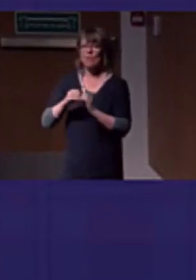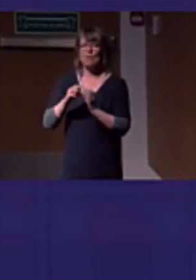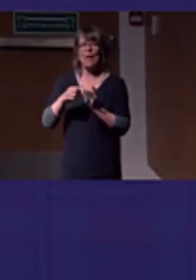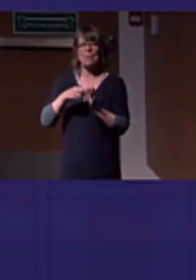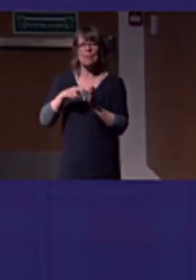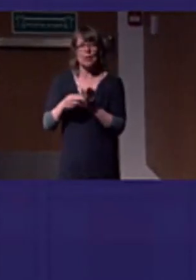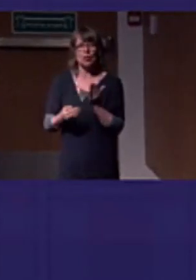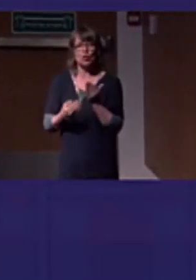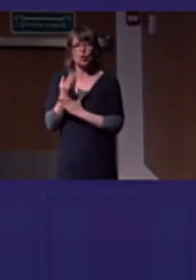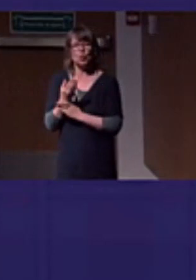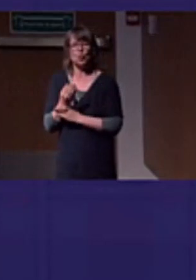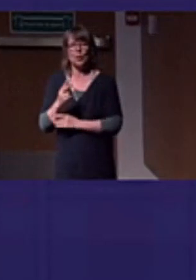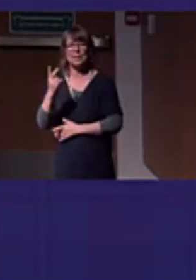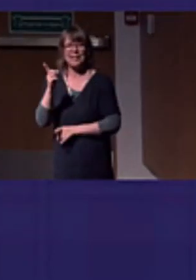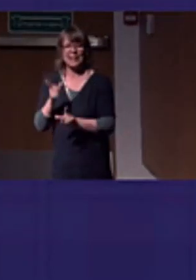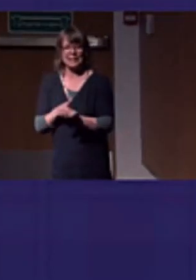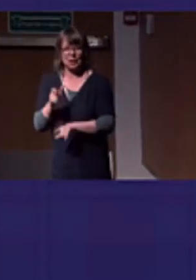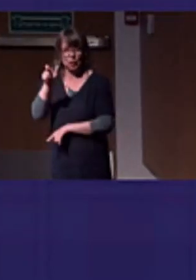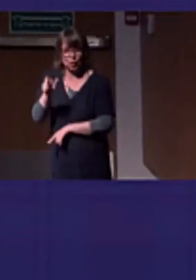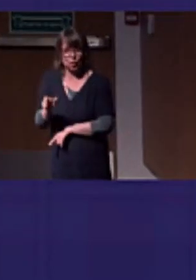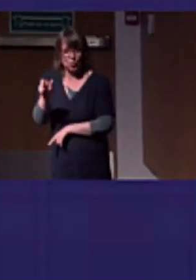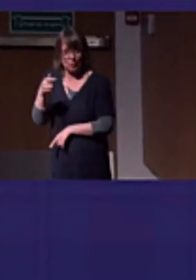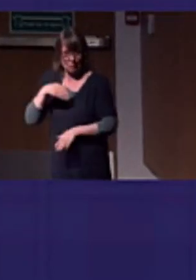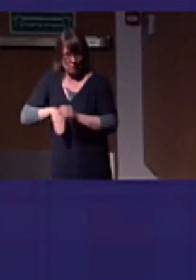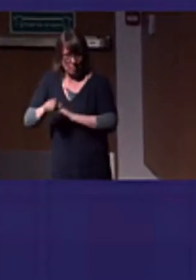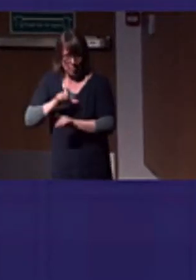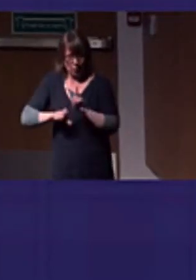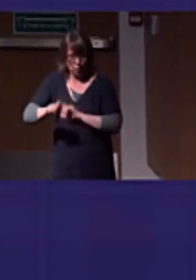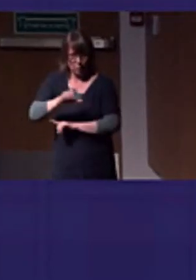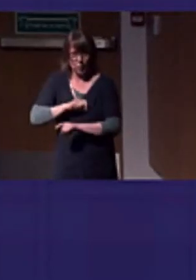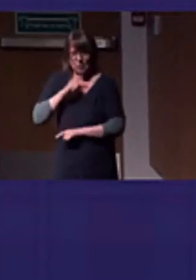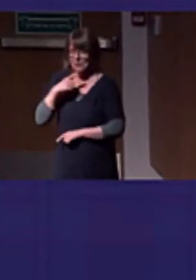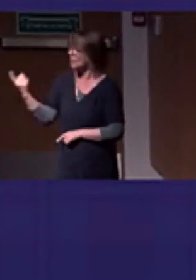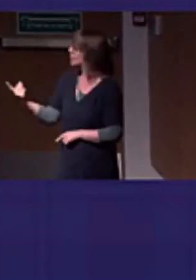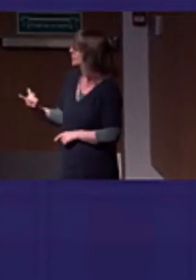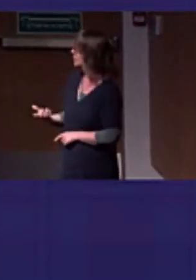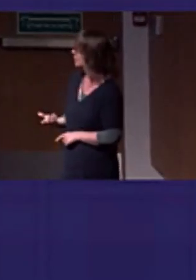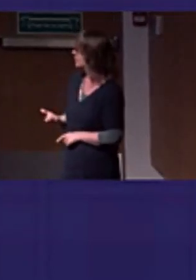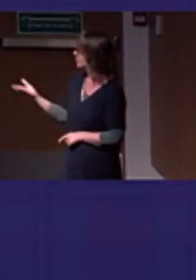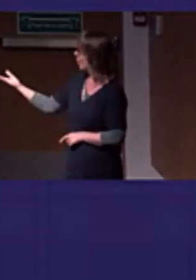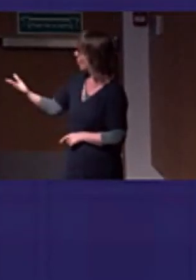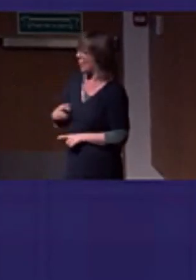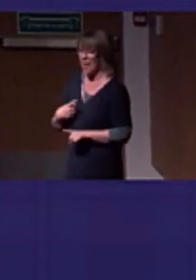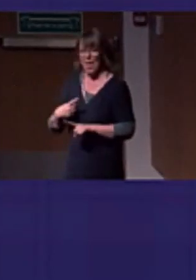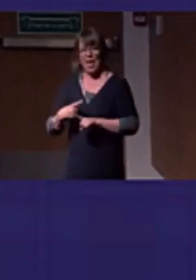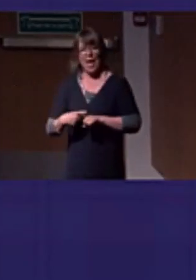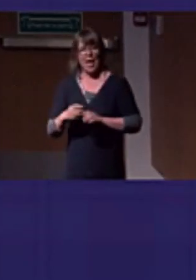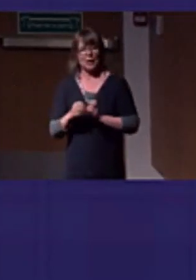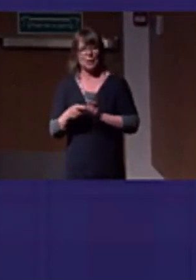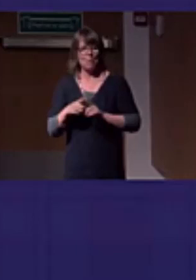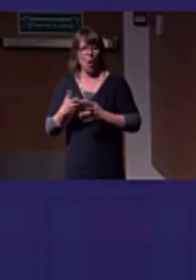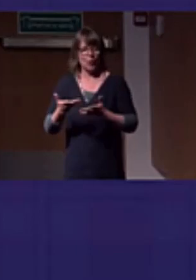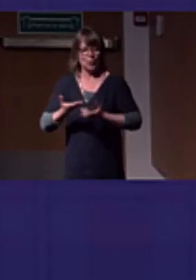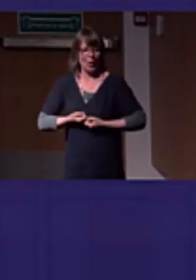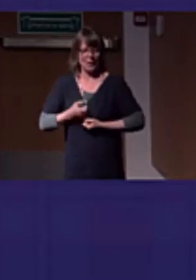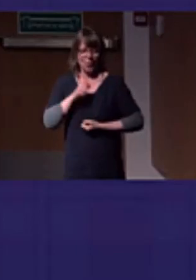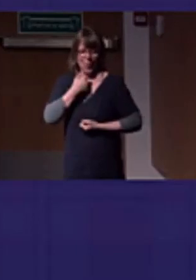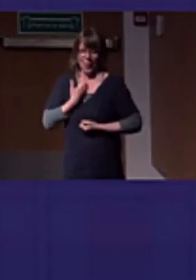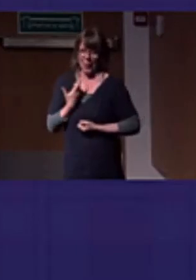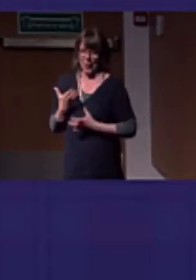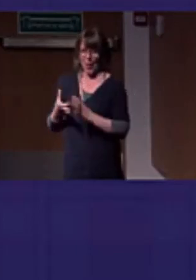community, a second-year uni student, and you are going to take home this Xbox that's sitting on this table over there.